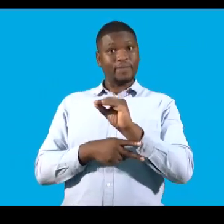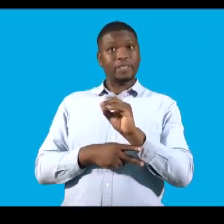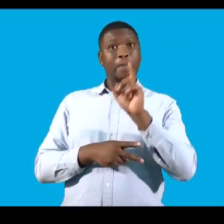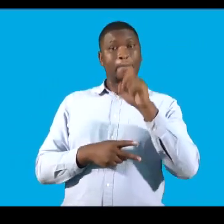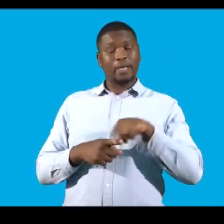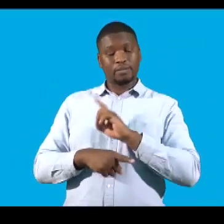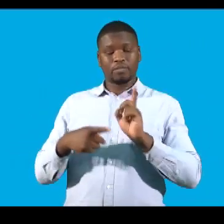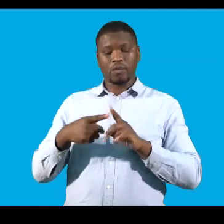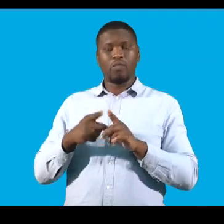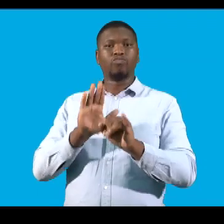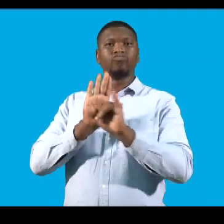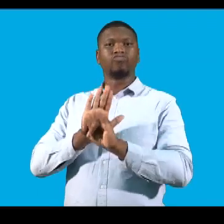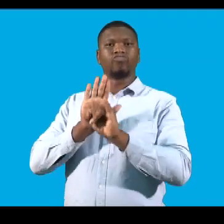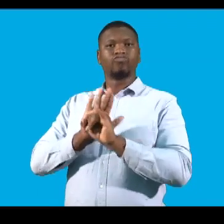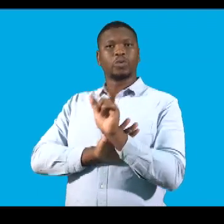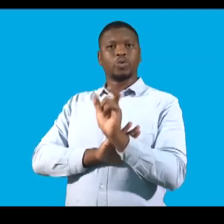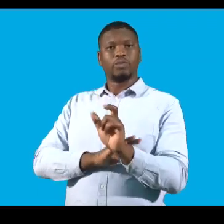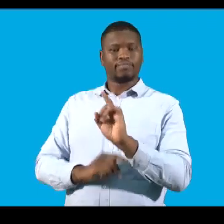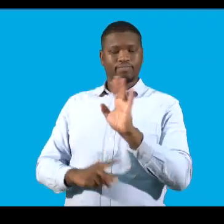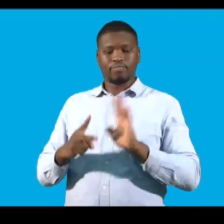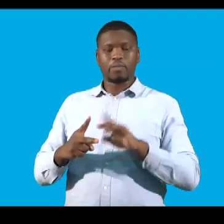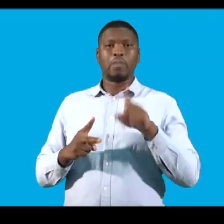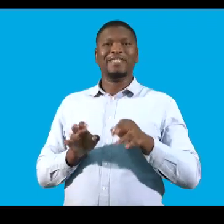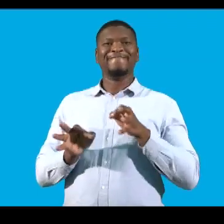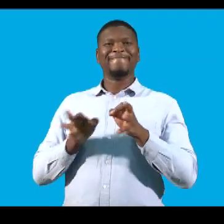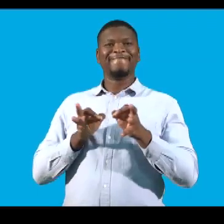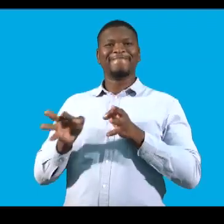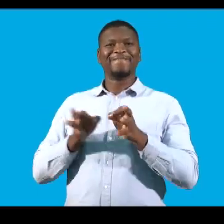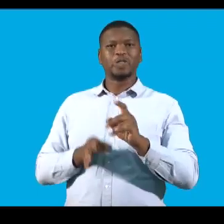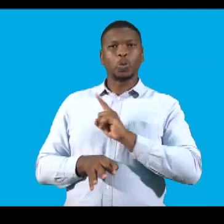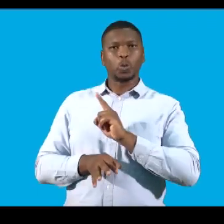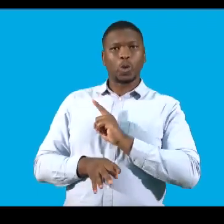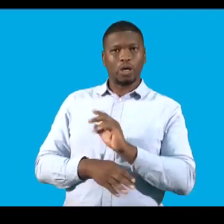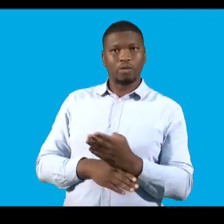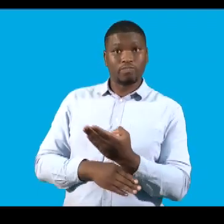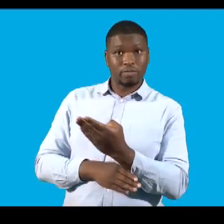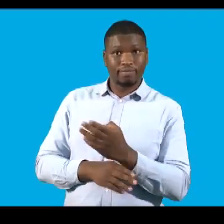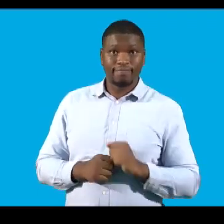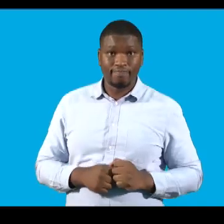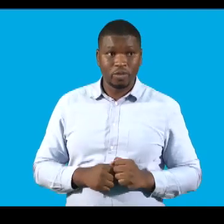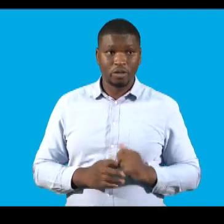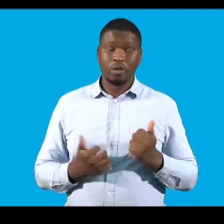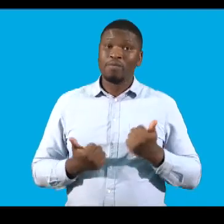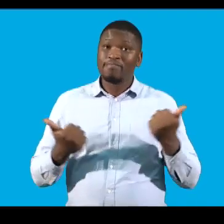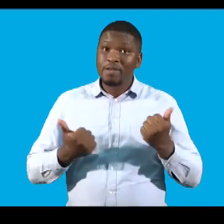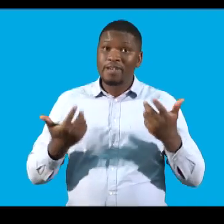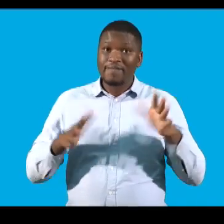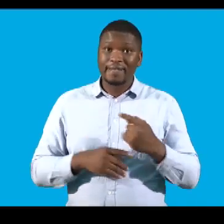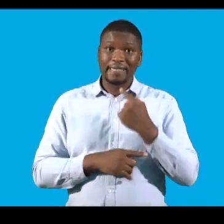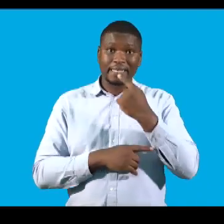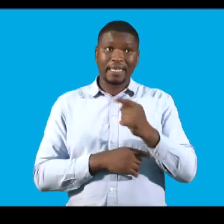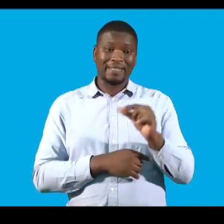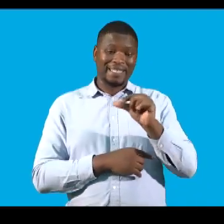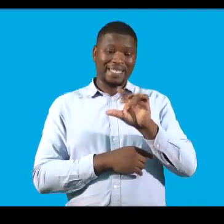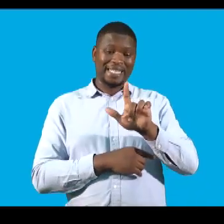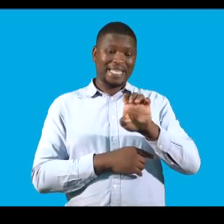firstly identify the mood and then explain why. So we've already stipulated that the glee refers